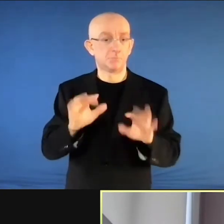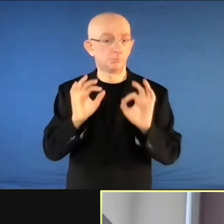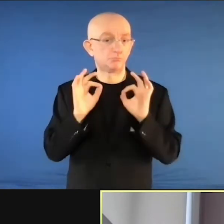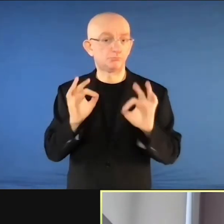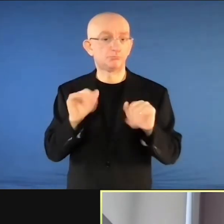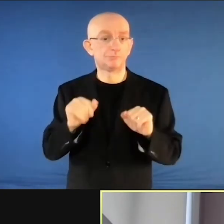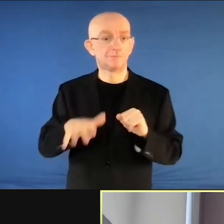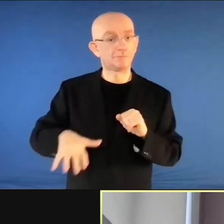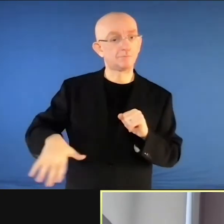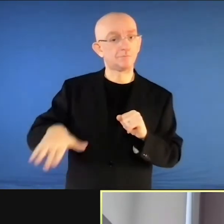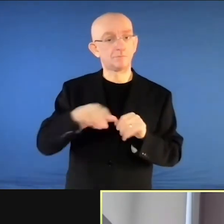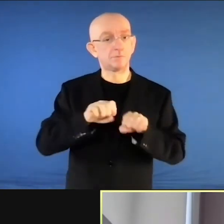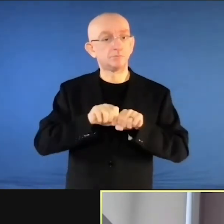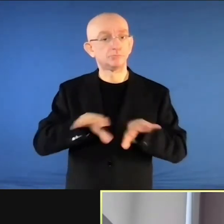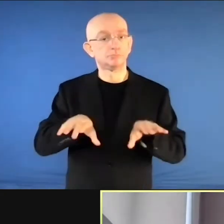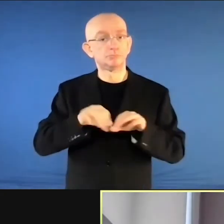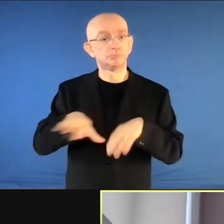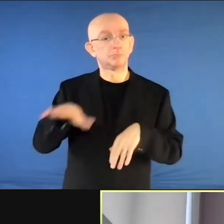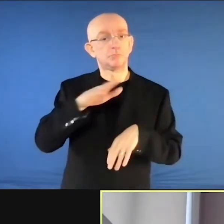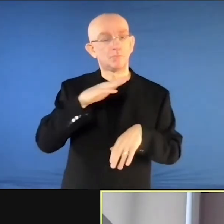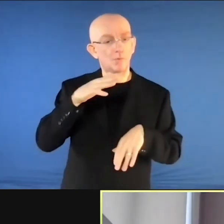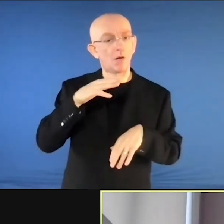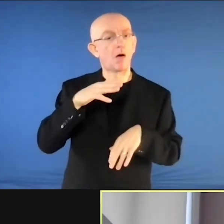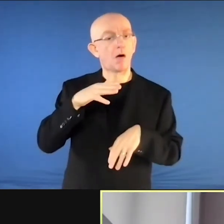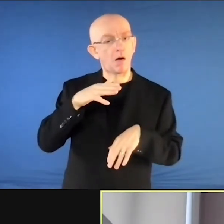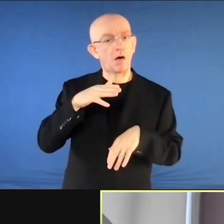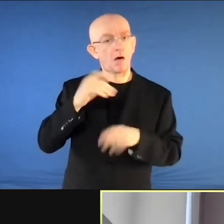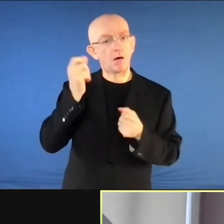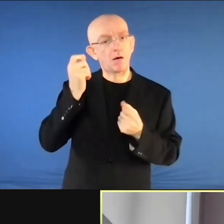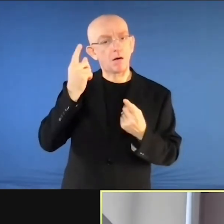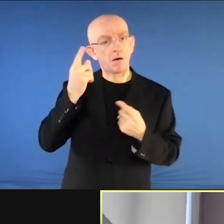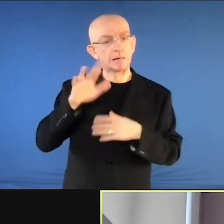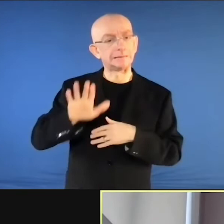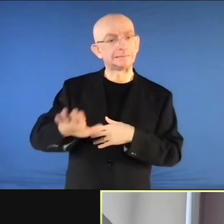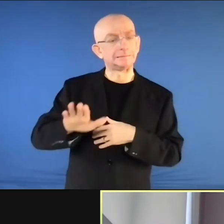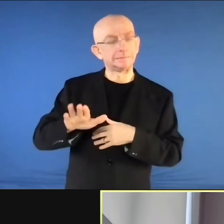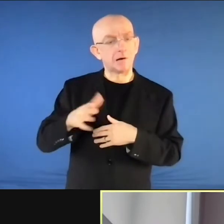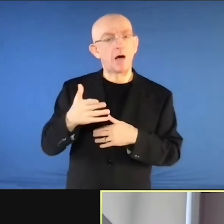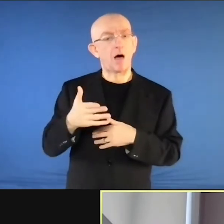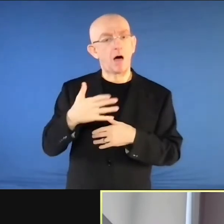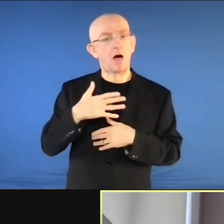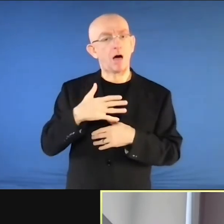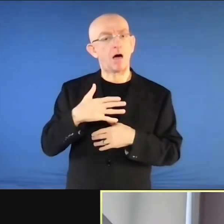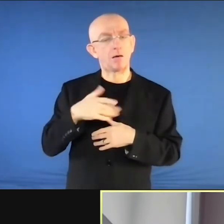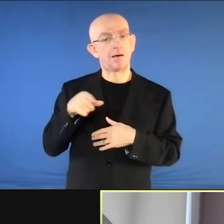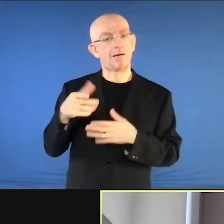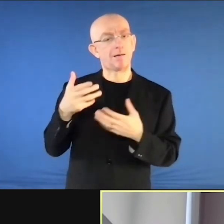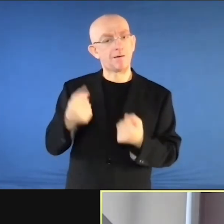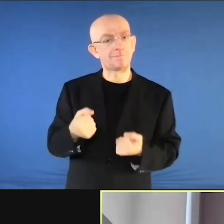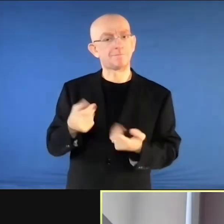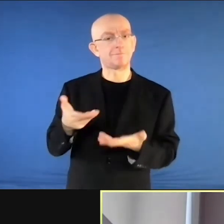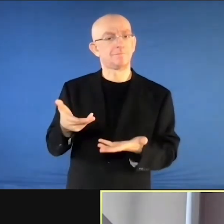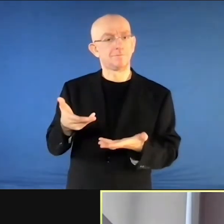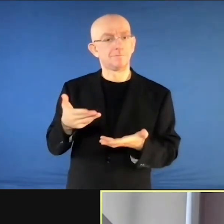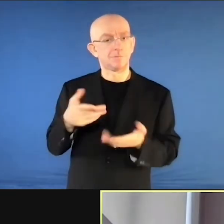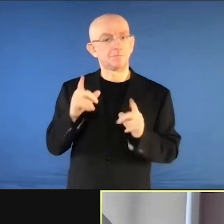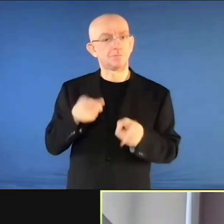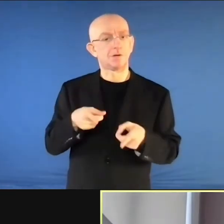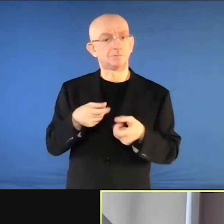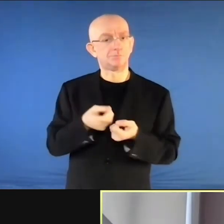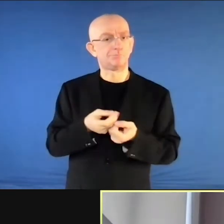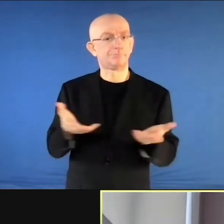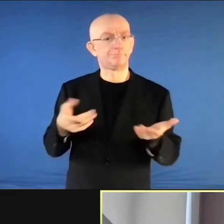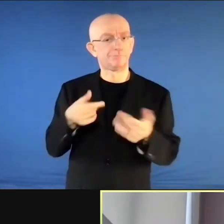to be more aware of the Code of Ethics and to be ready to disseminate them in different contexts,